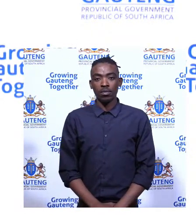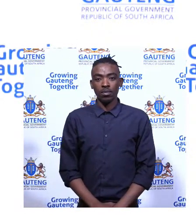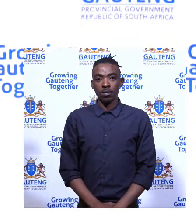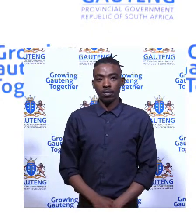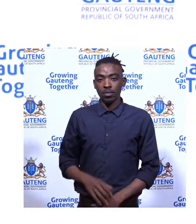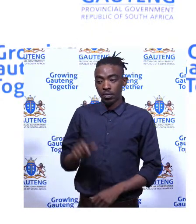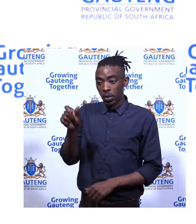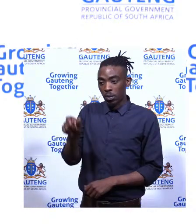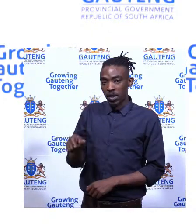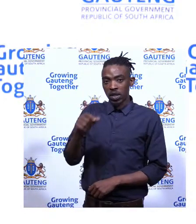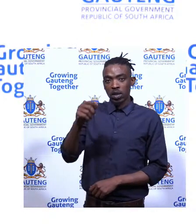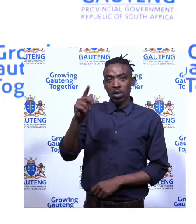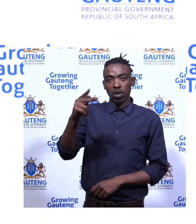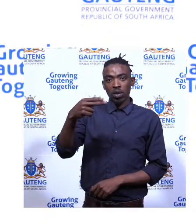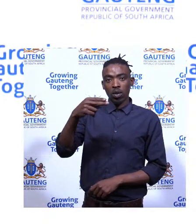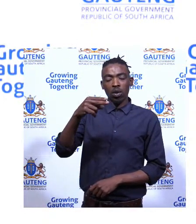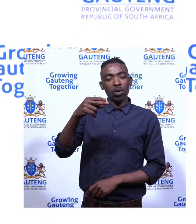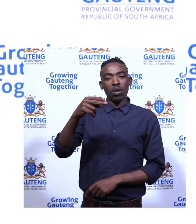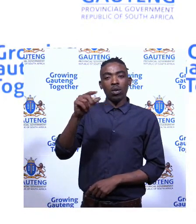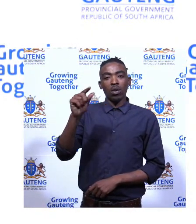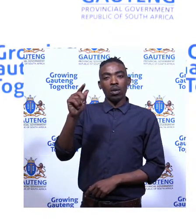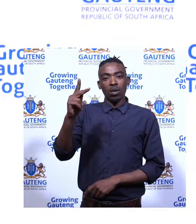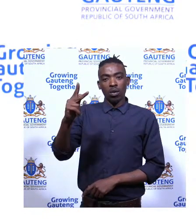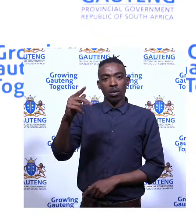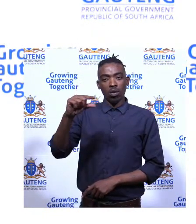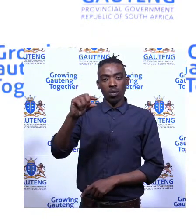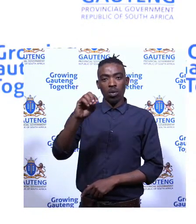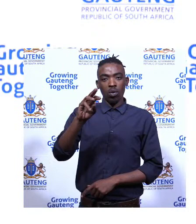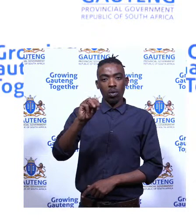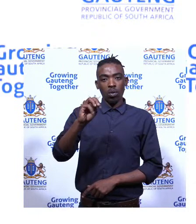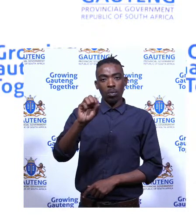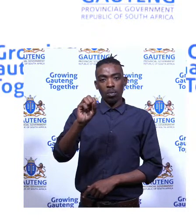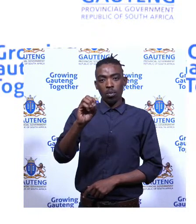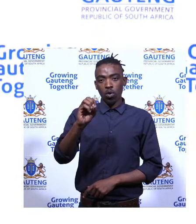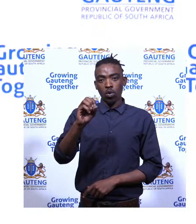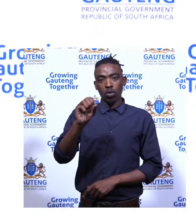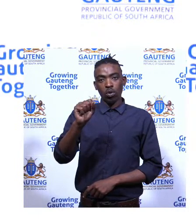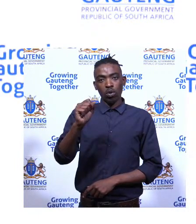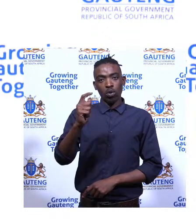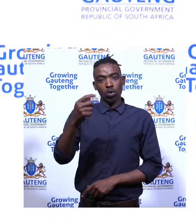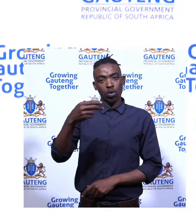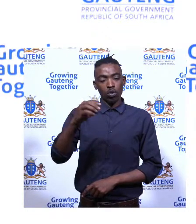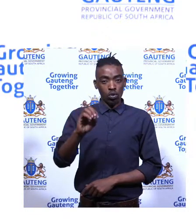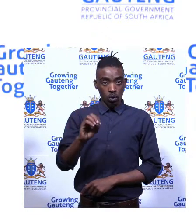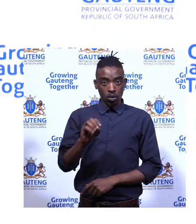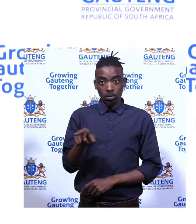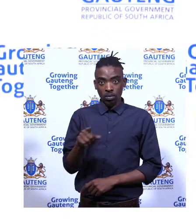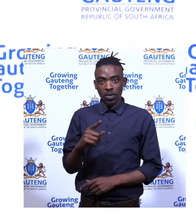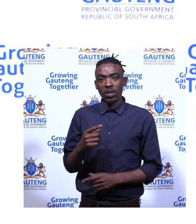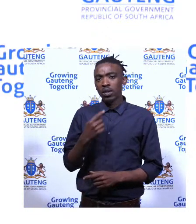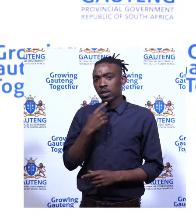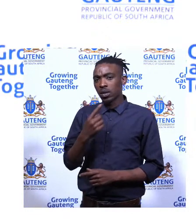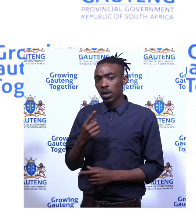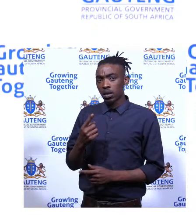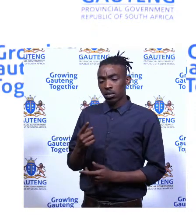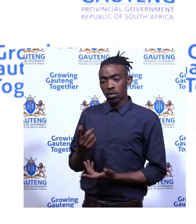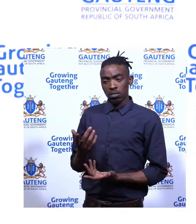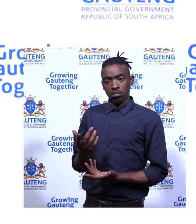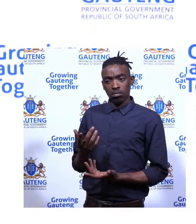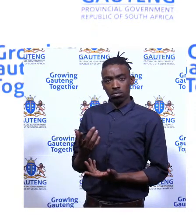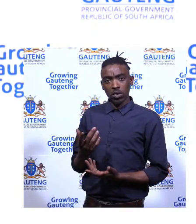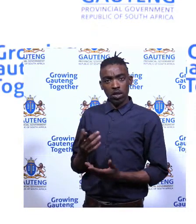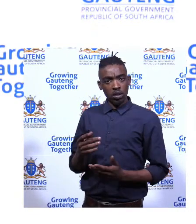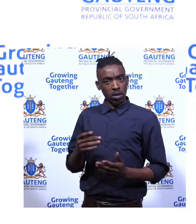Khomotso Modise from Eyewitness News. You say Gauteng is ready to relax lockdown